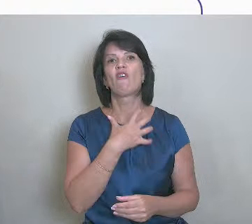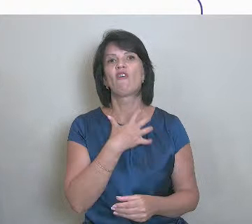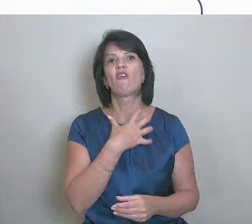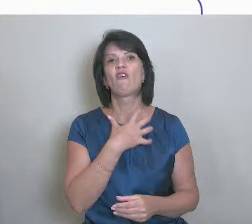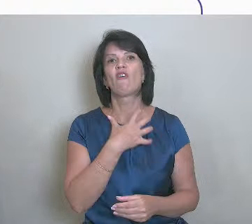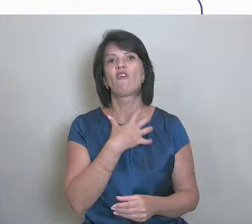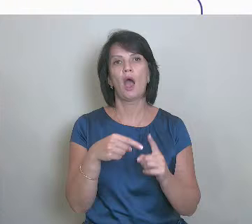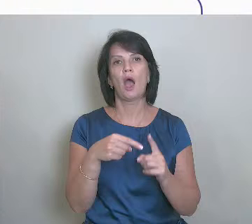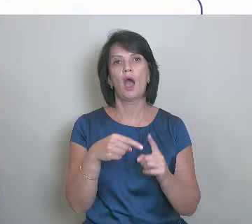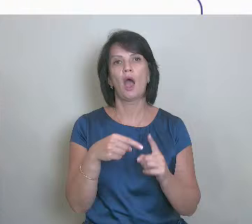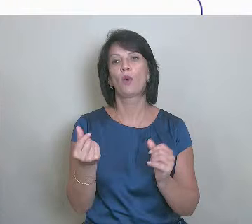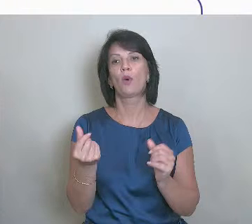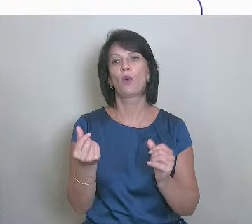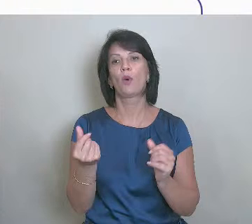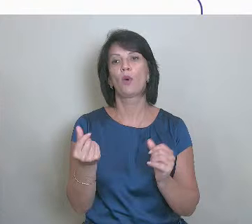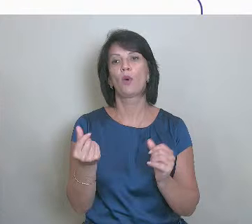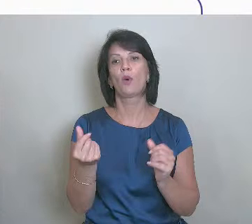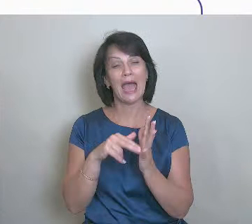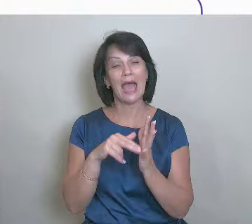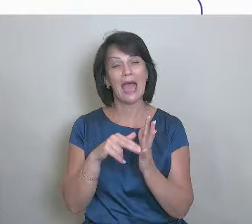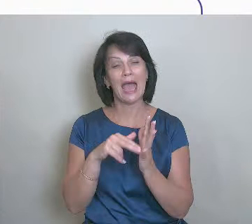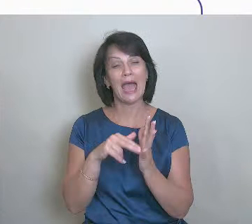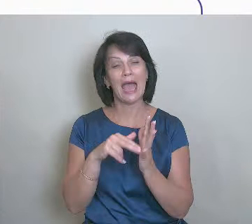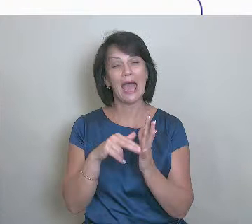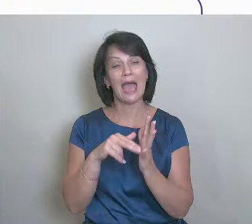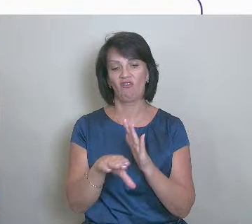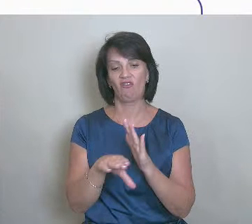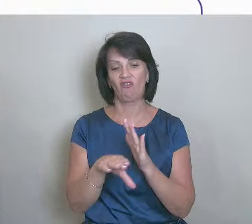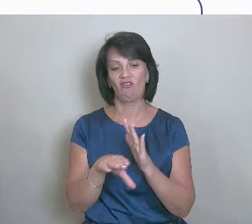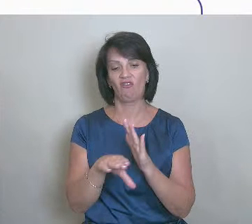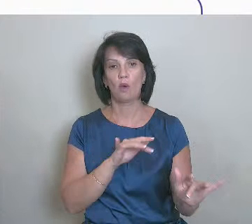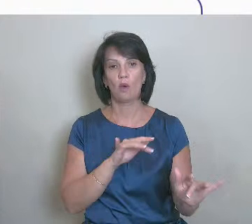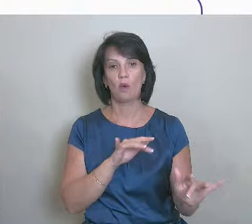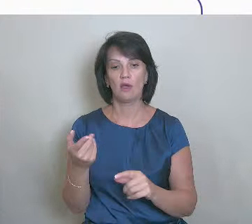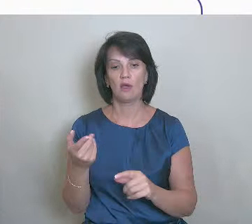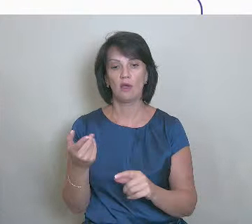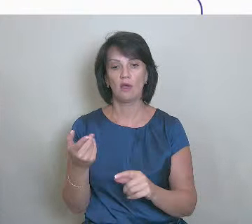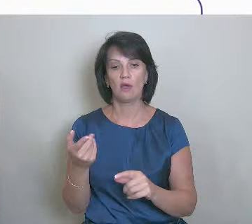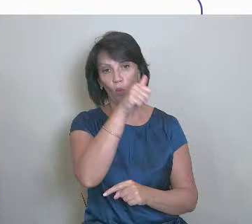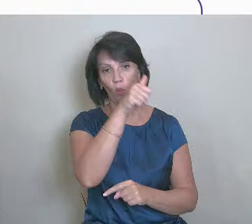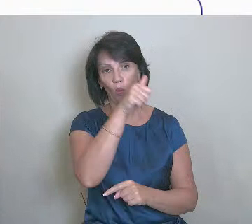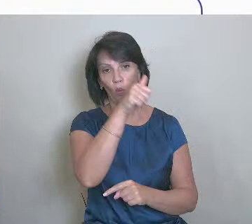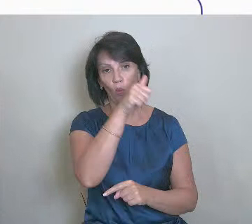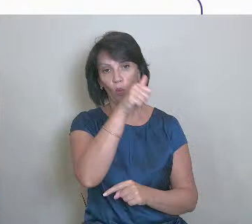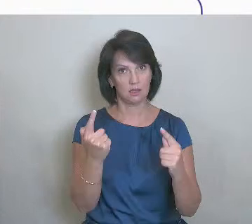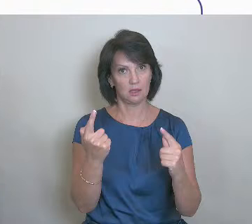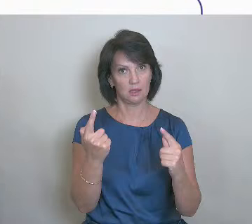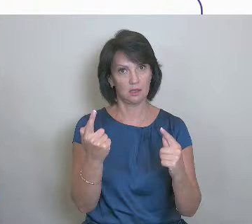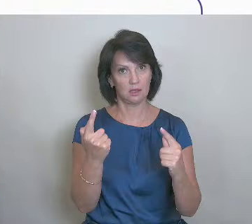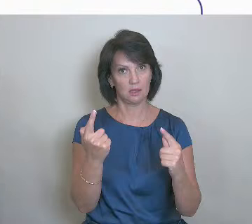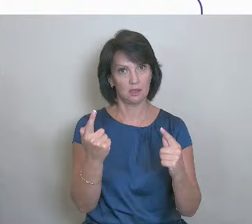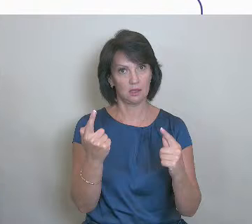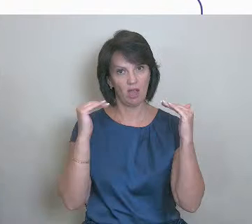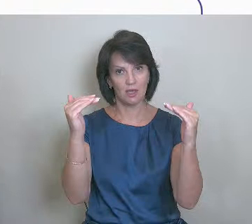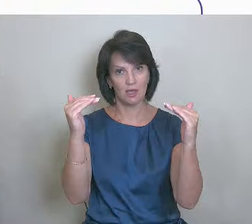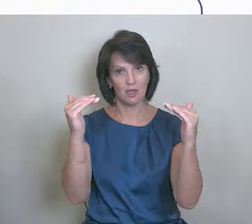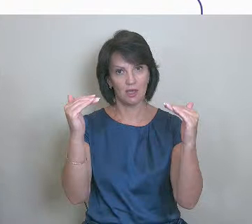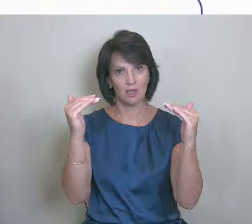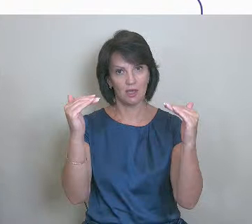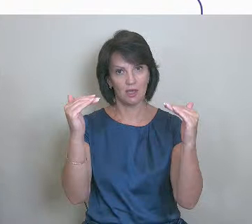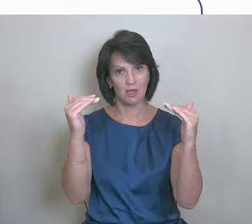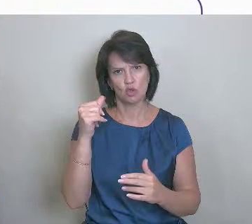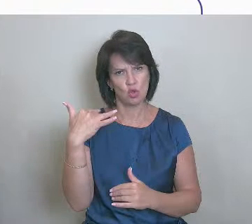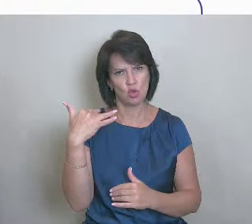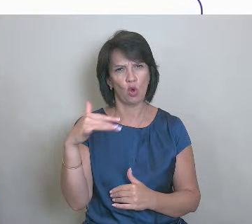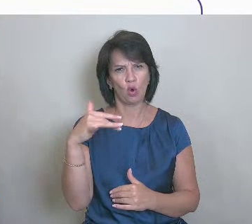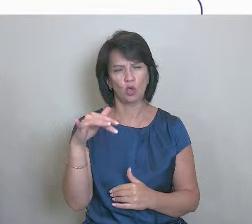the importance, or the price, so to say, of the result of the electoral commission this year